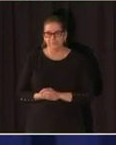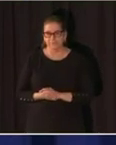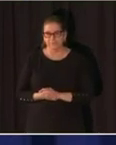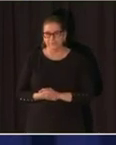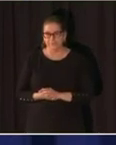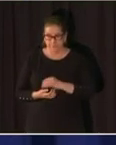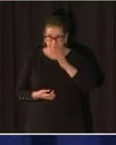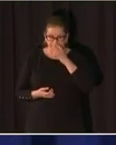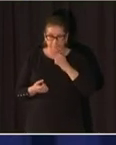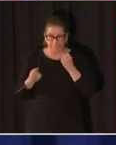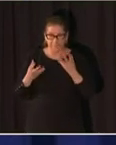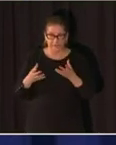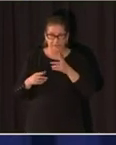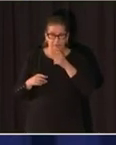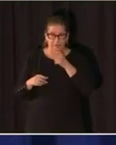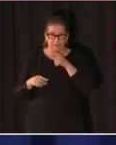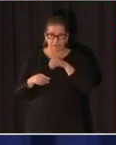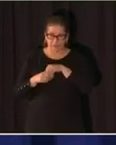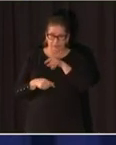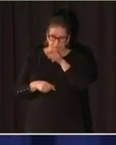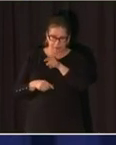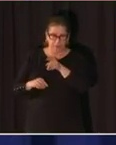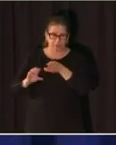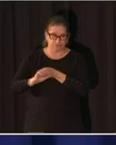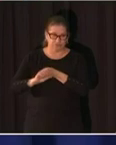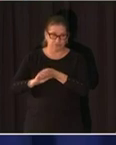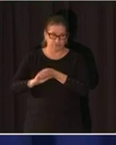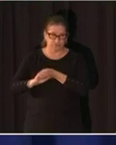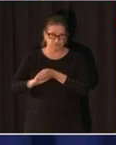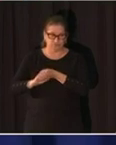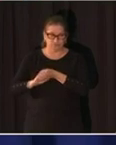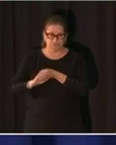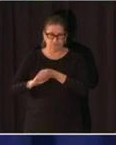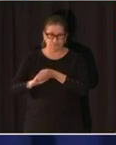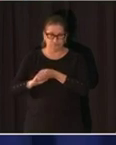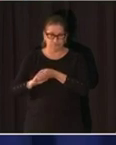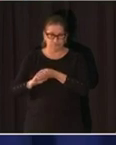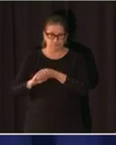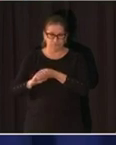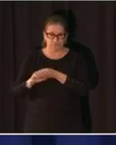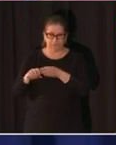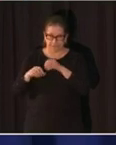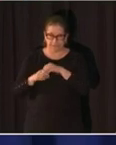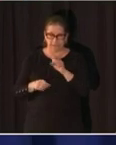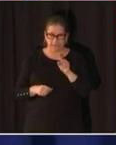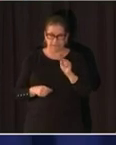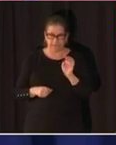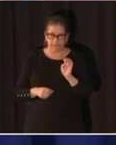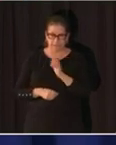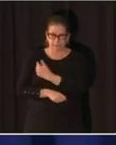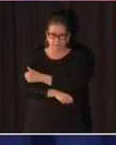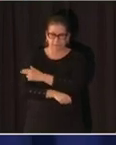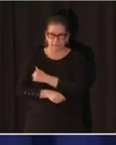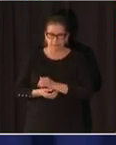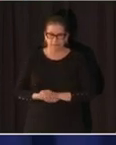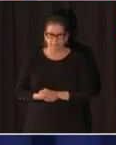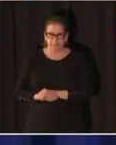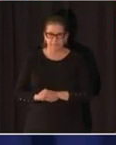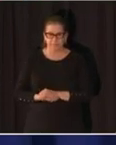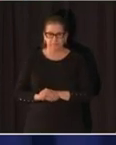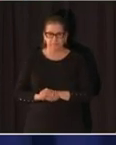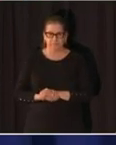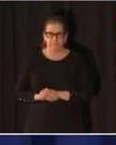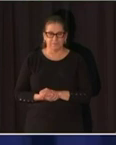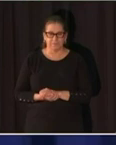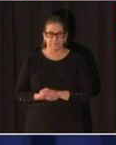Hospital, but for their COVID-19 status, these individuals would be recovering at home.